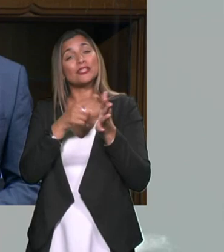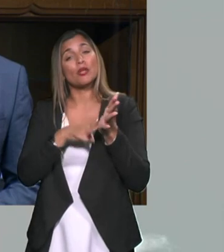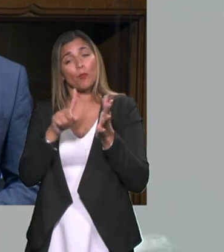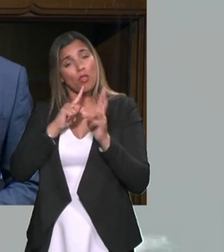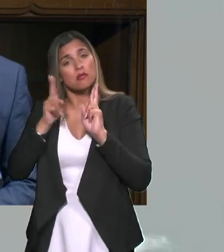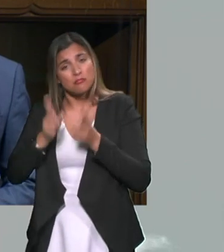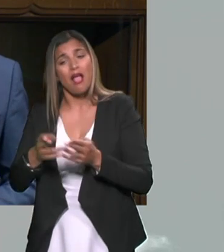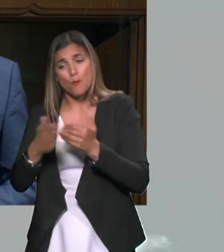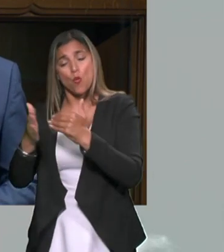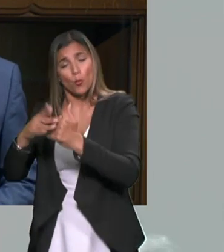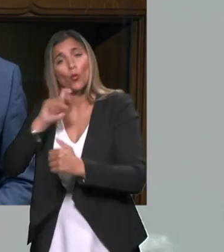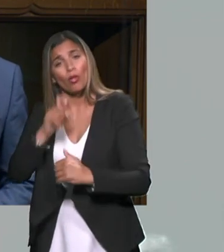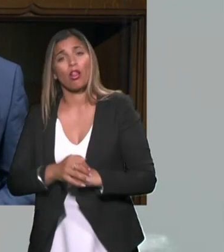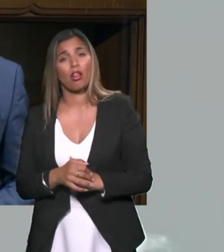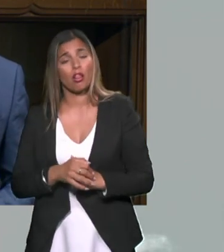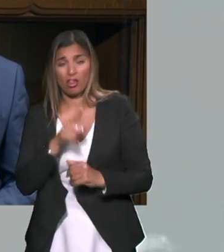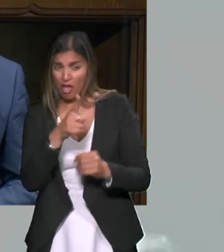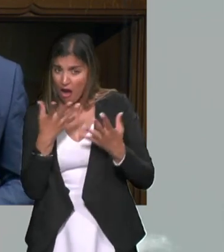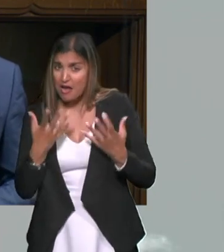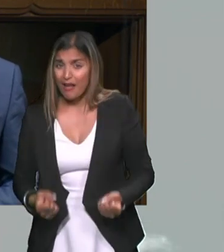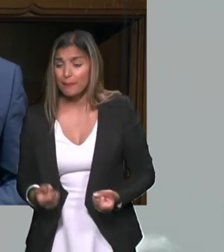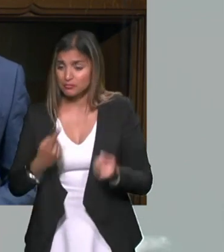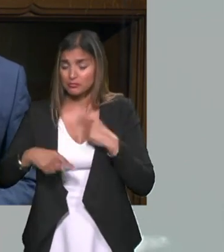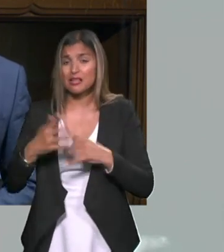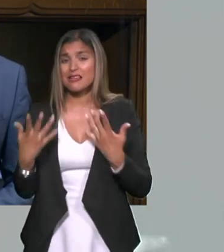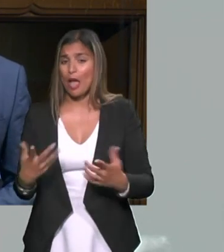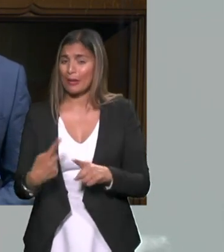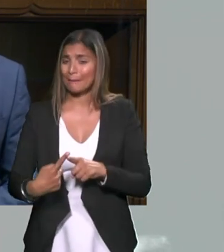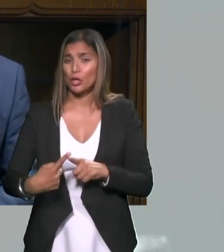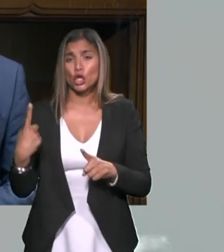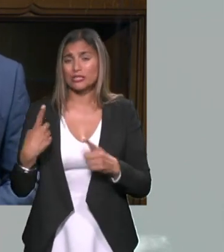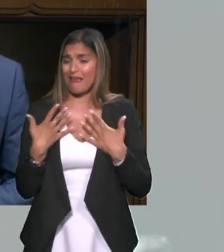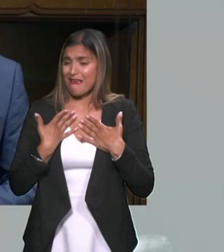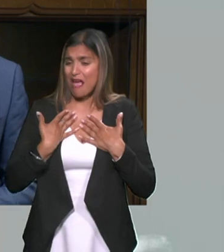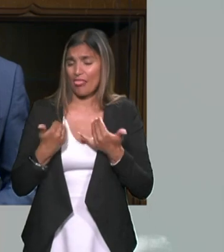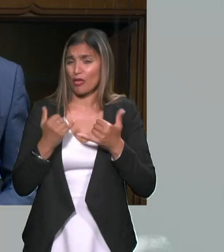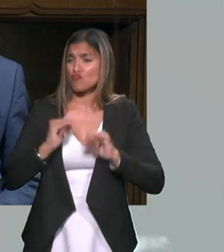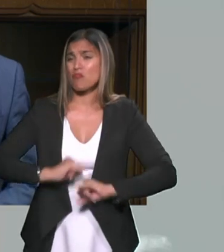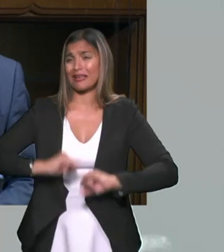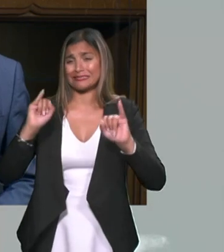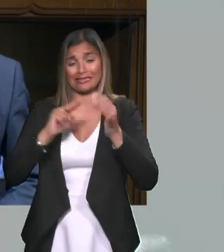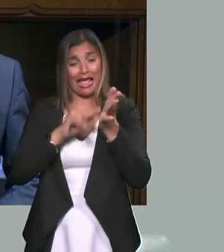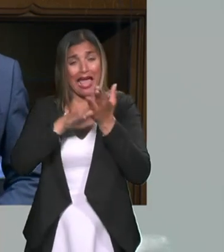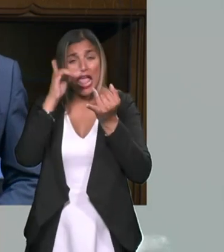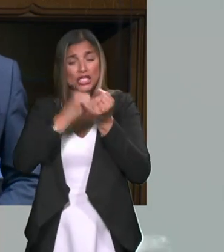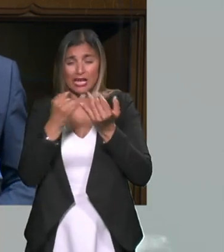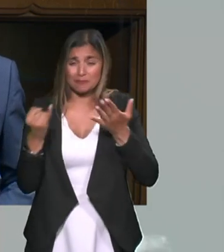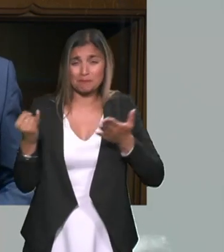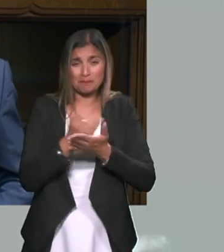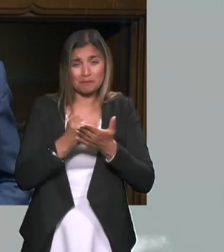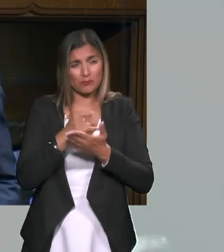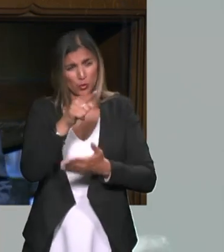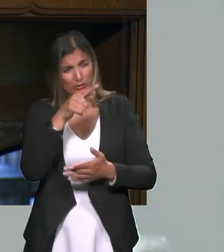emergency health crisis? And given the disastrous state he's leaving the NHS in, why is he still in Downing